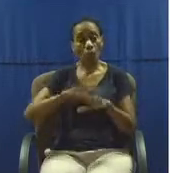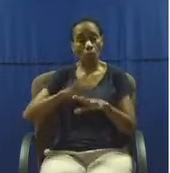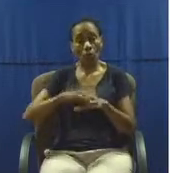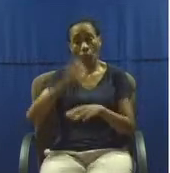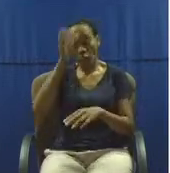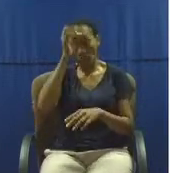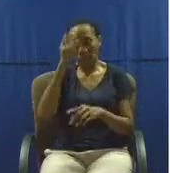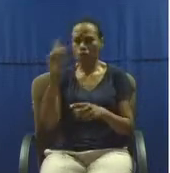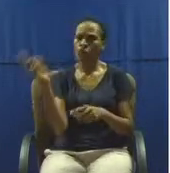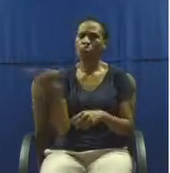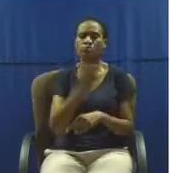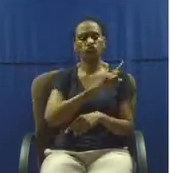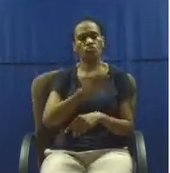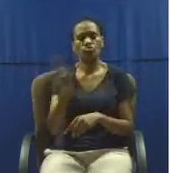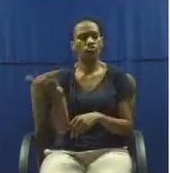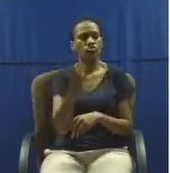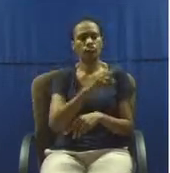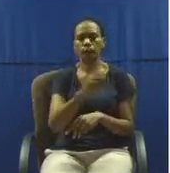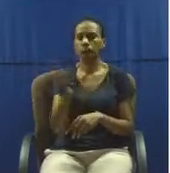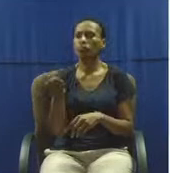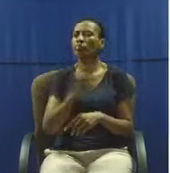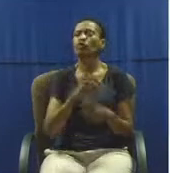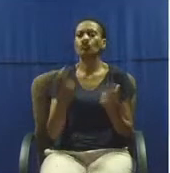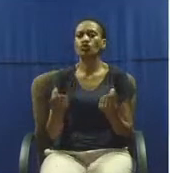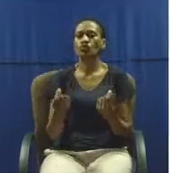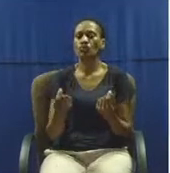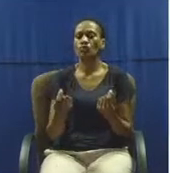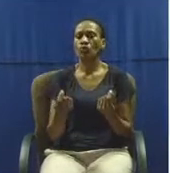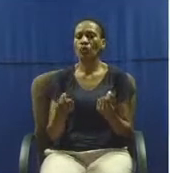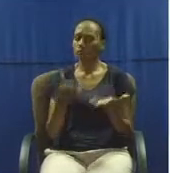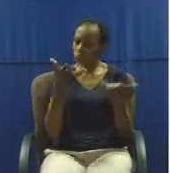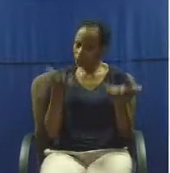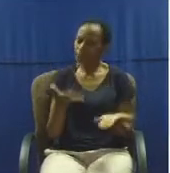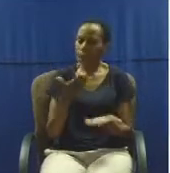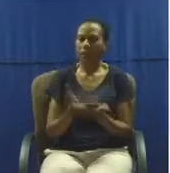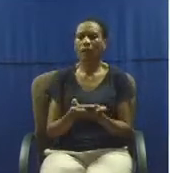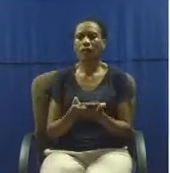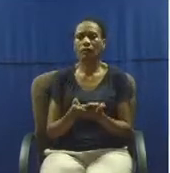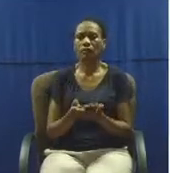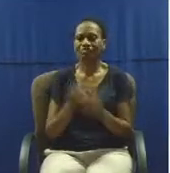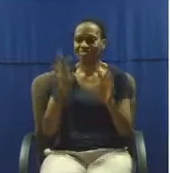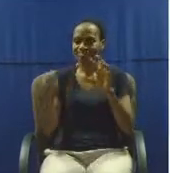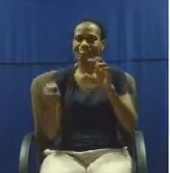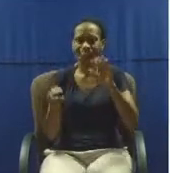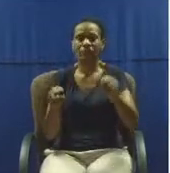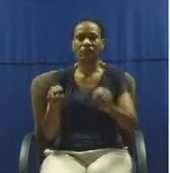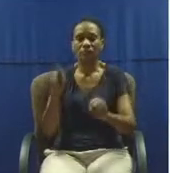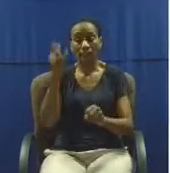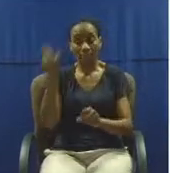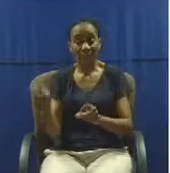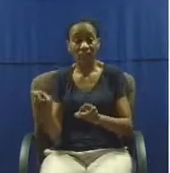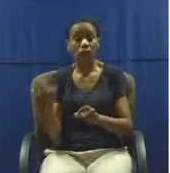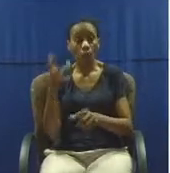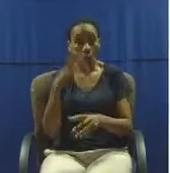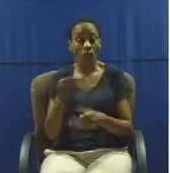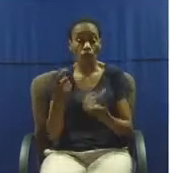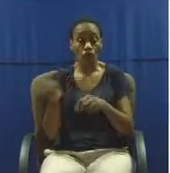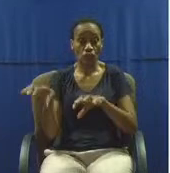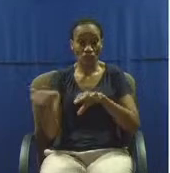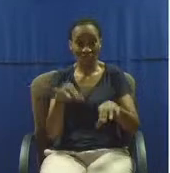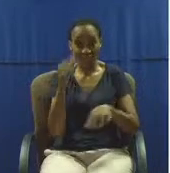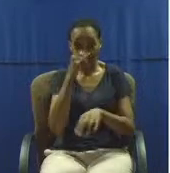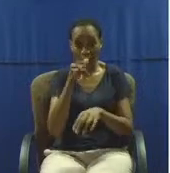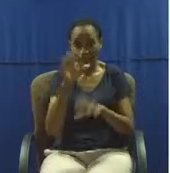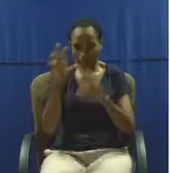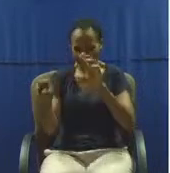so that they can execute their task of dealing with those who want to perpetrate acts of